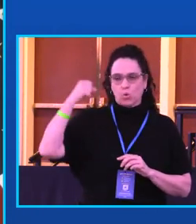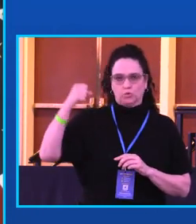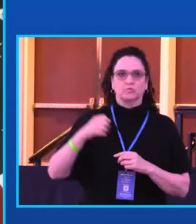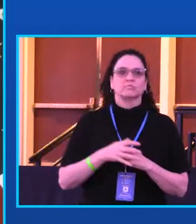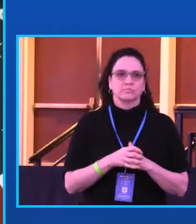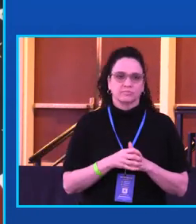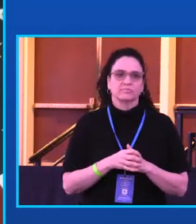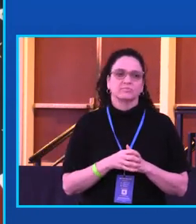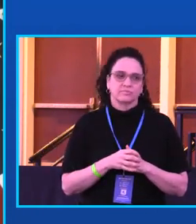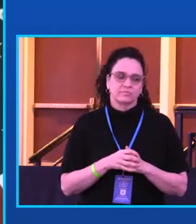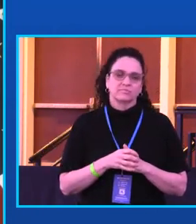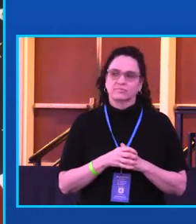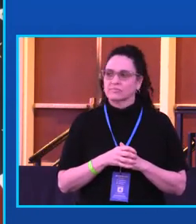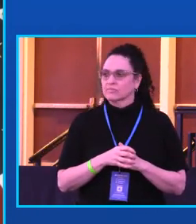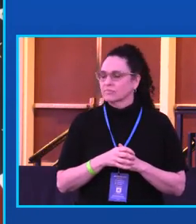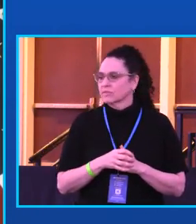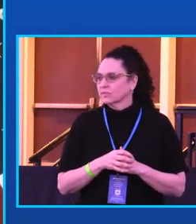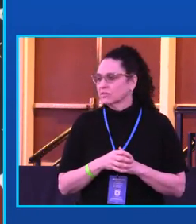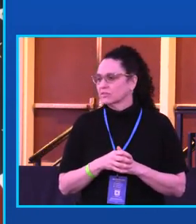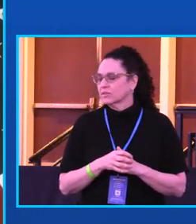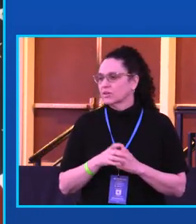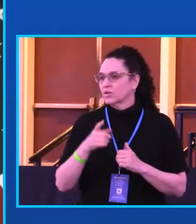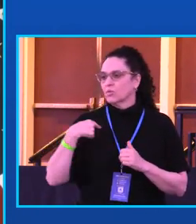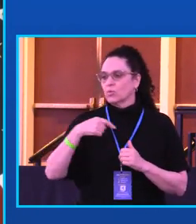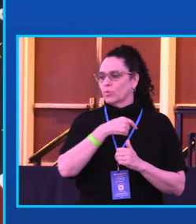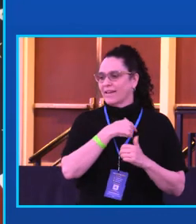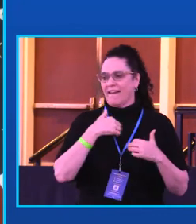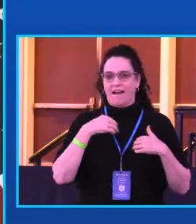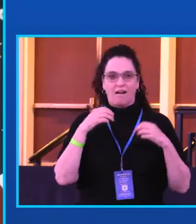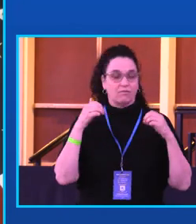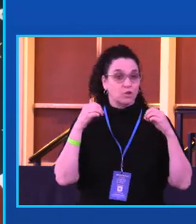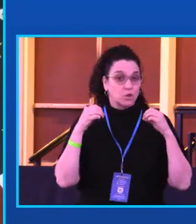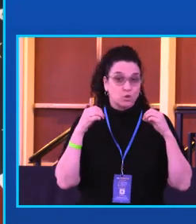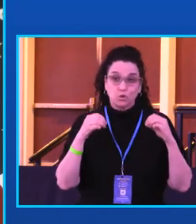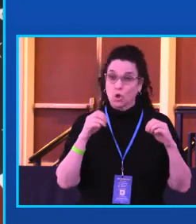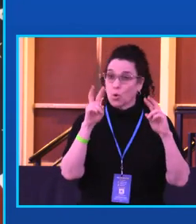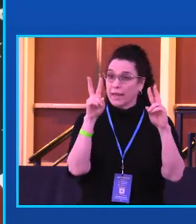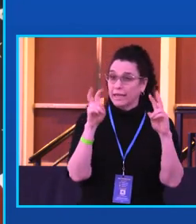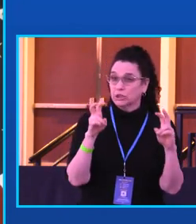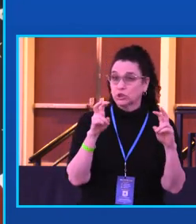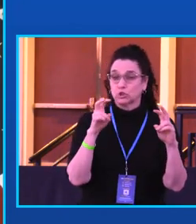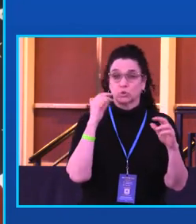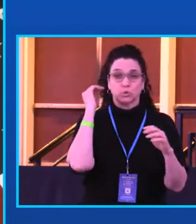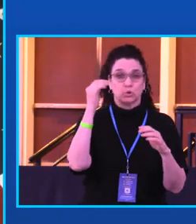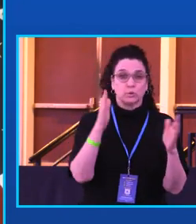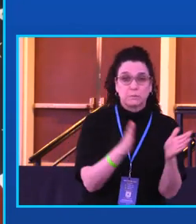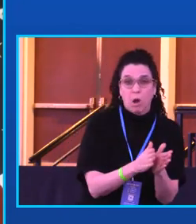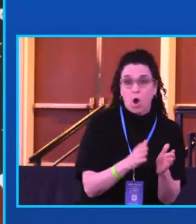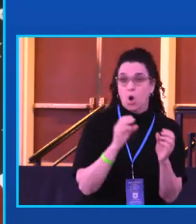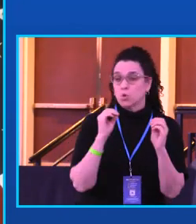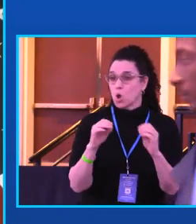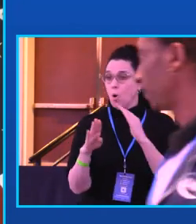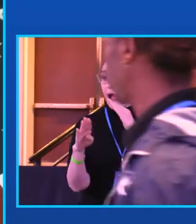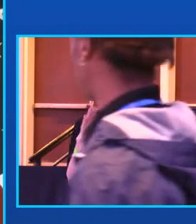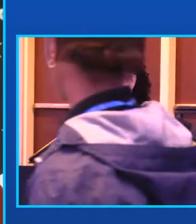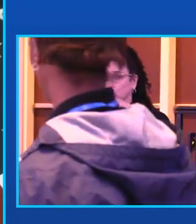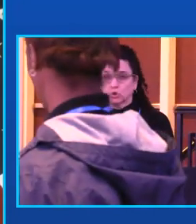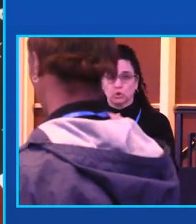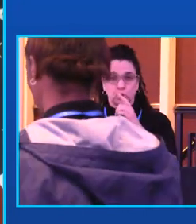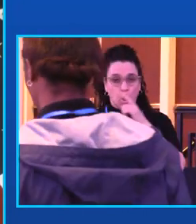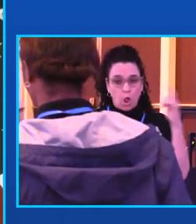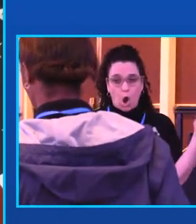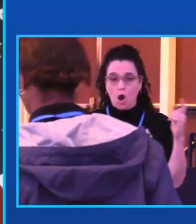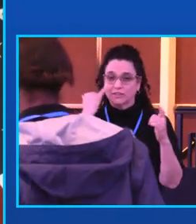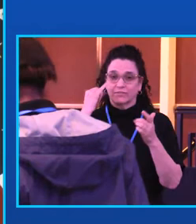challenge. There is no issue too small, no obstacle too large. If it means helping